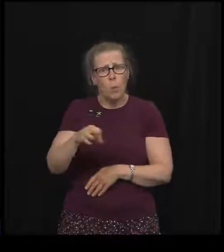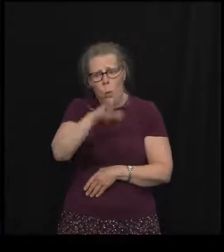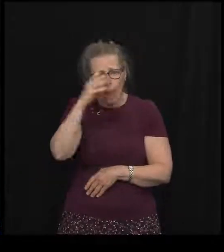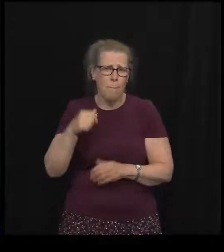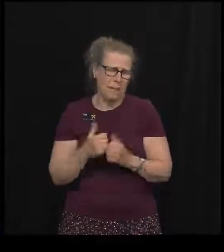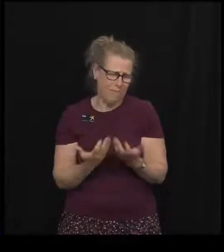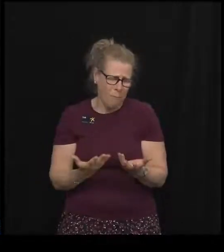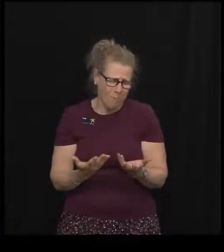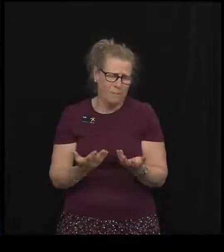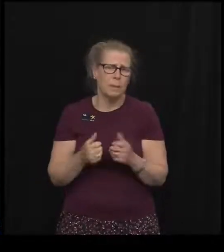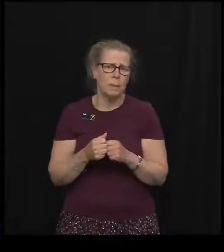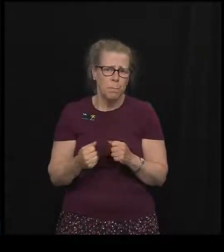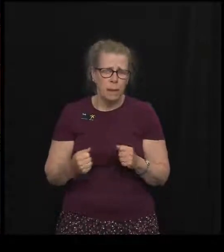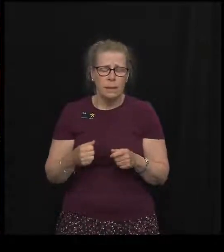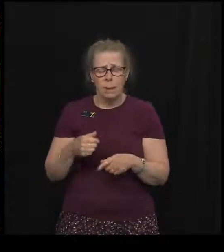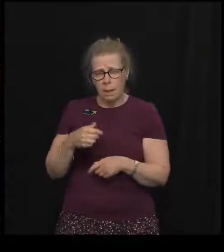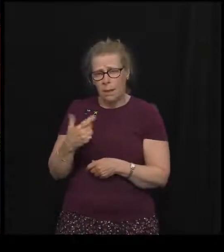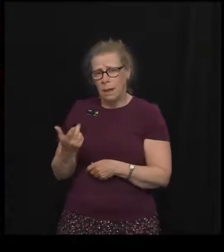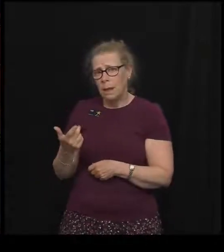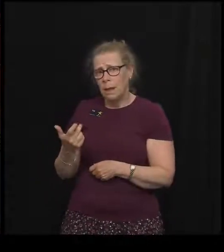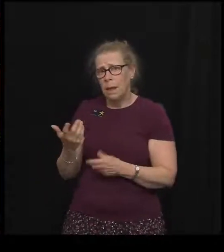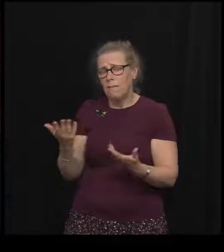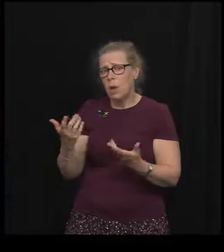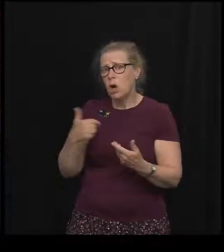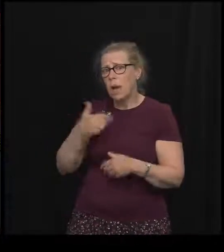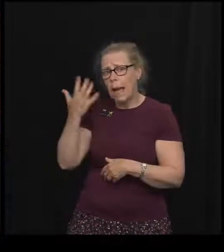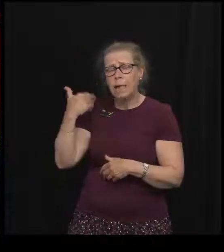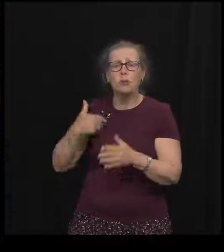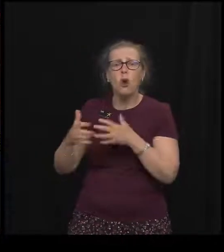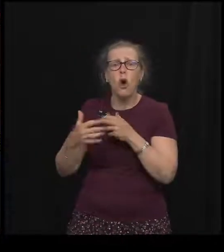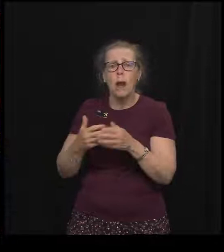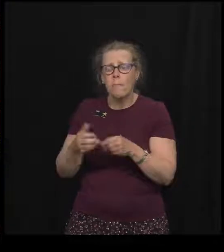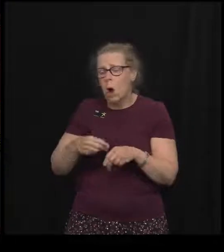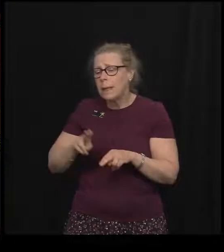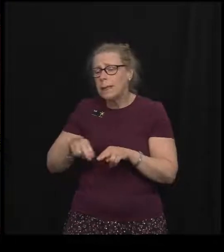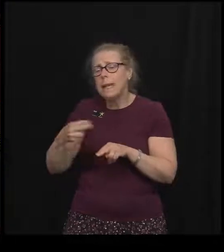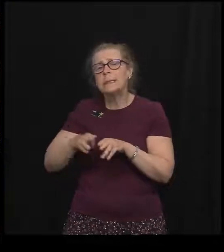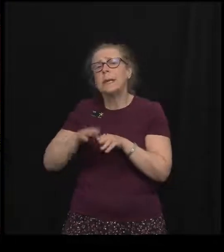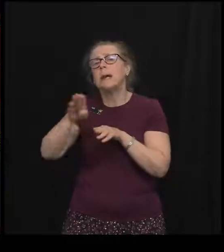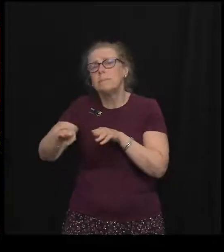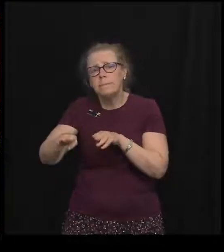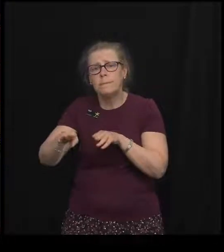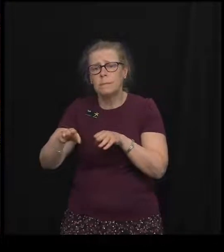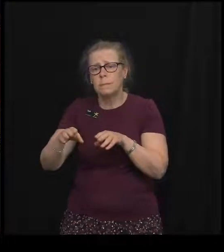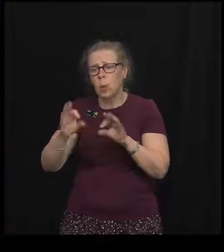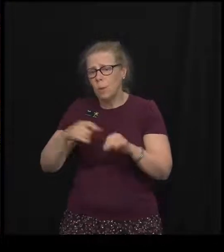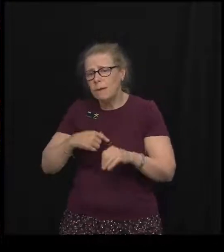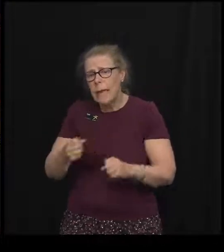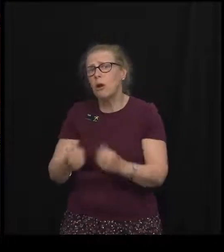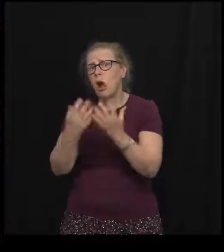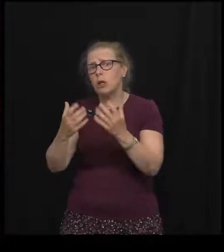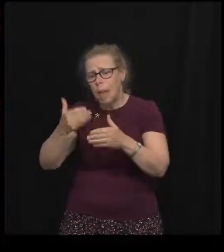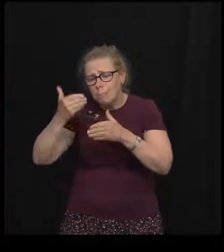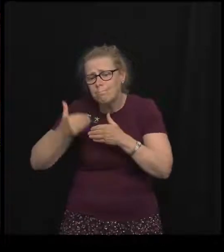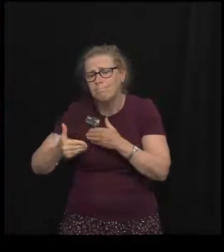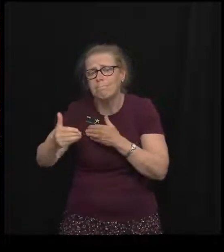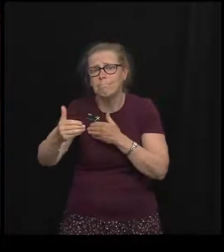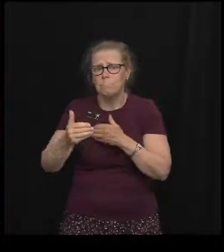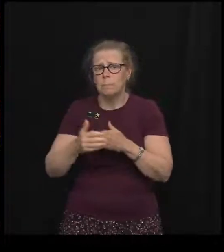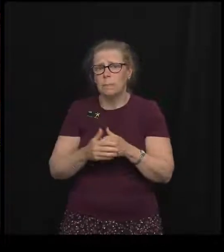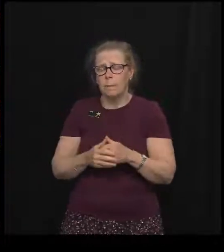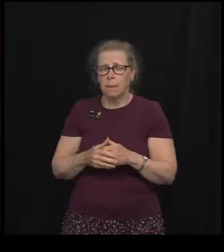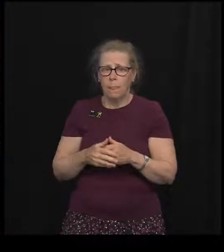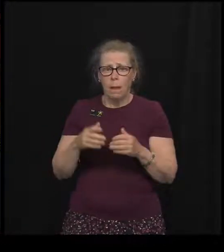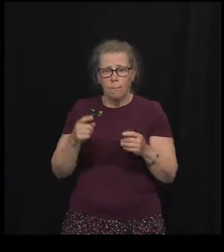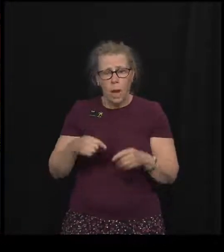recognizing, Pernilla, the limits of me as a medical doctor, what can I do? What's the next step now to take us further? Because certainly any